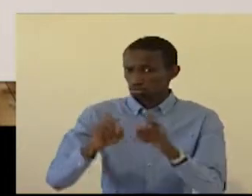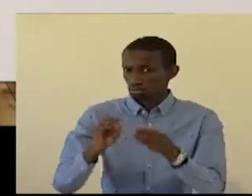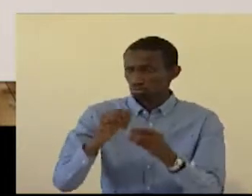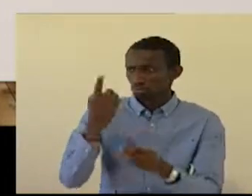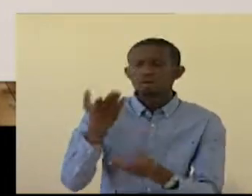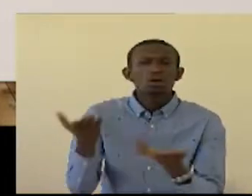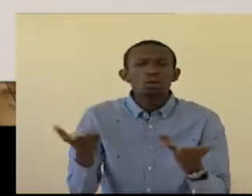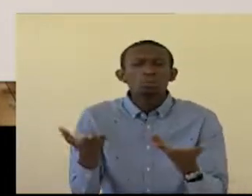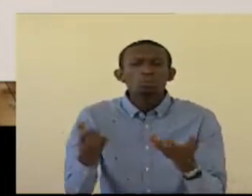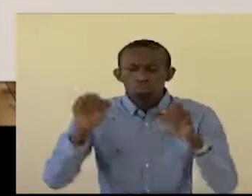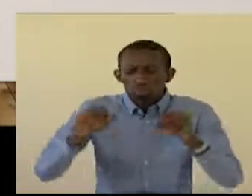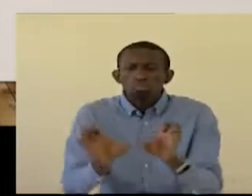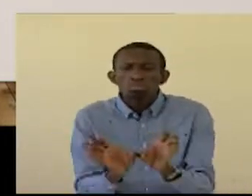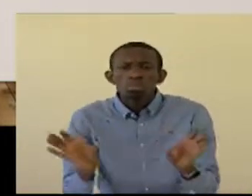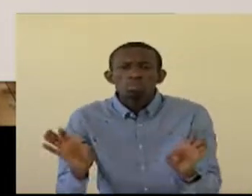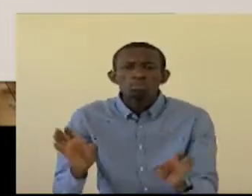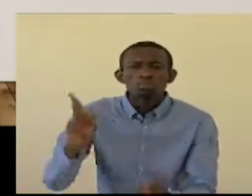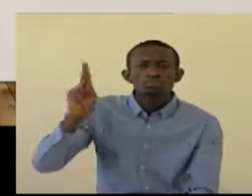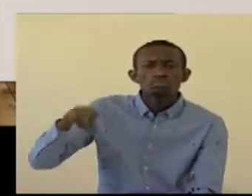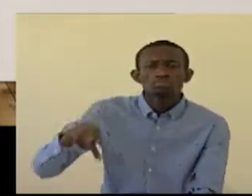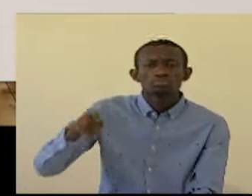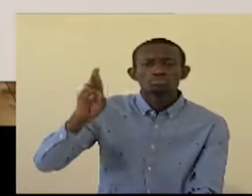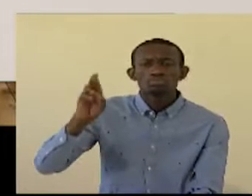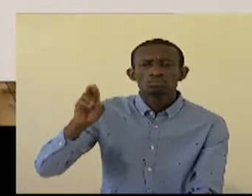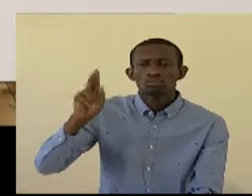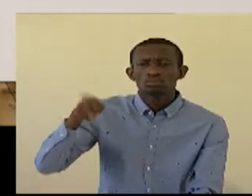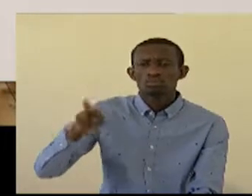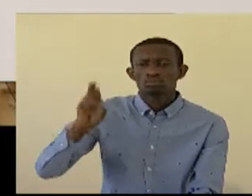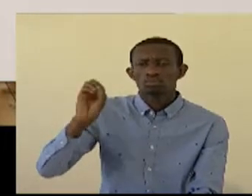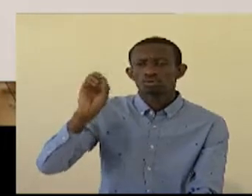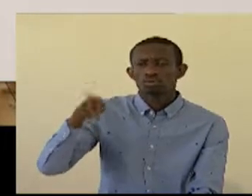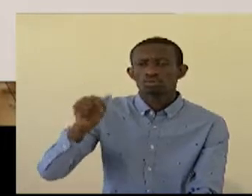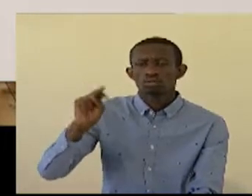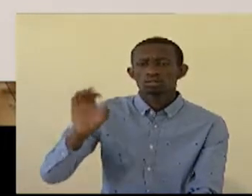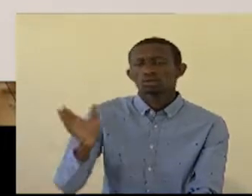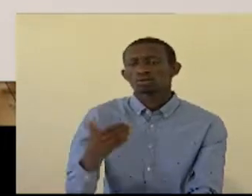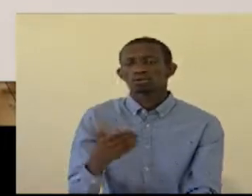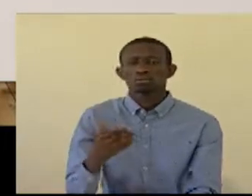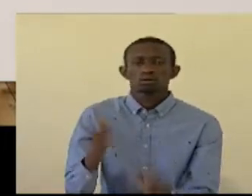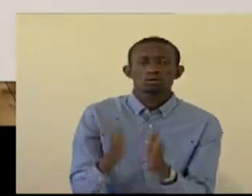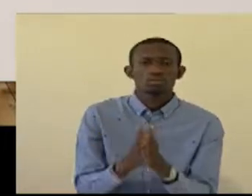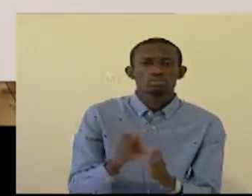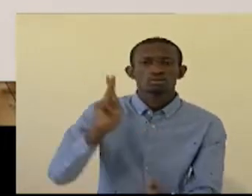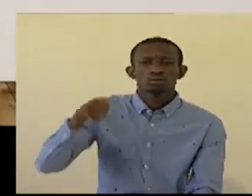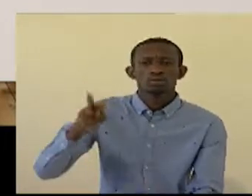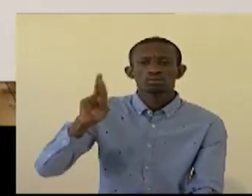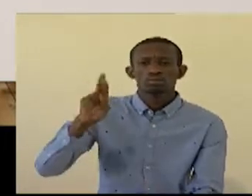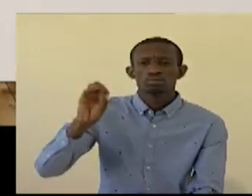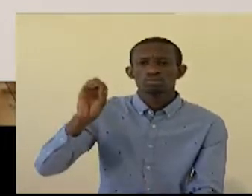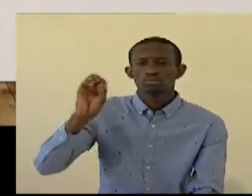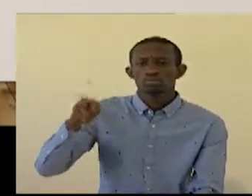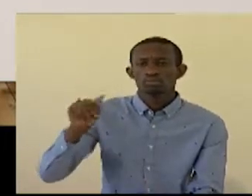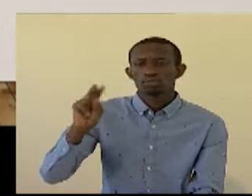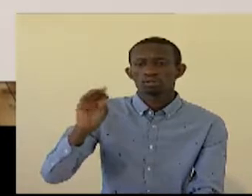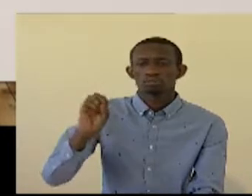how can you distinguish propanol and propanone? Number 2, how can you distinguish butanone